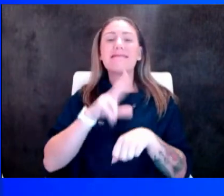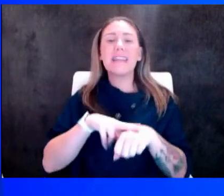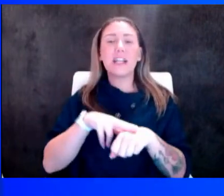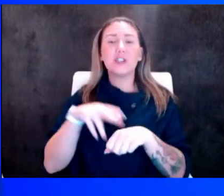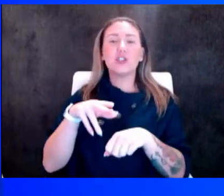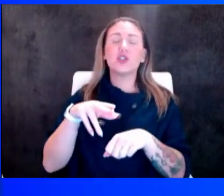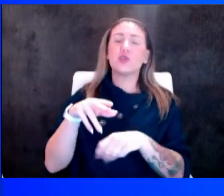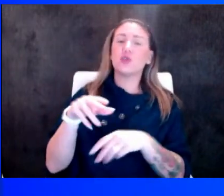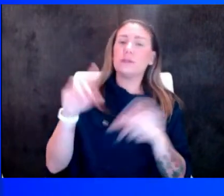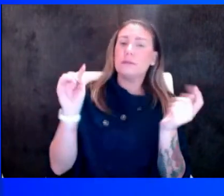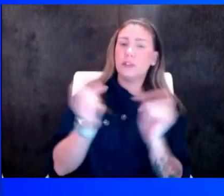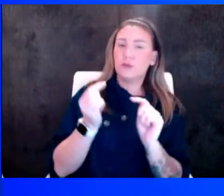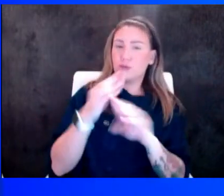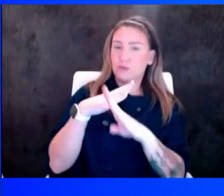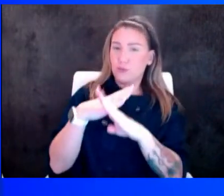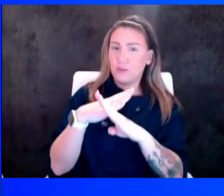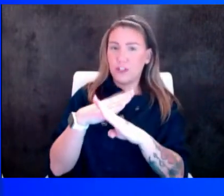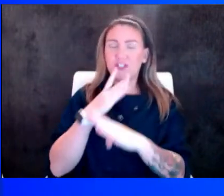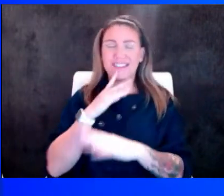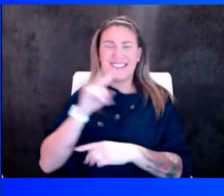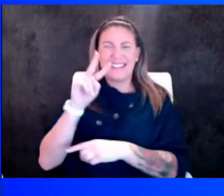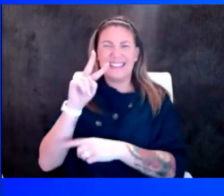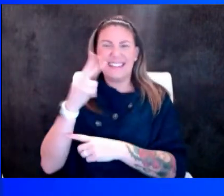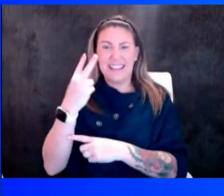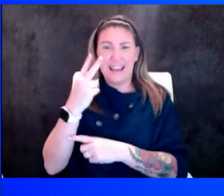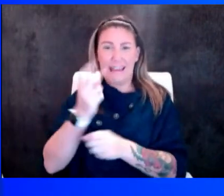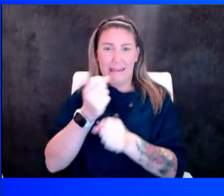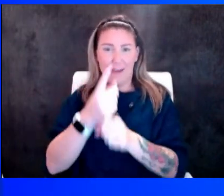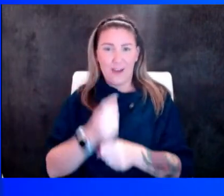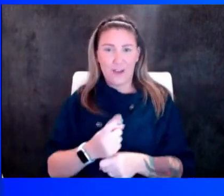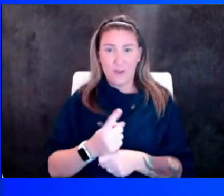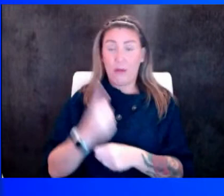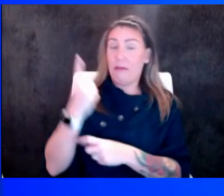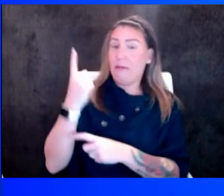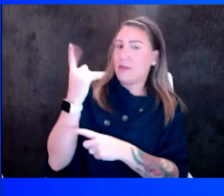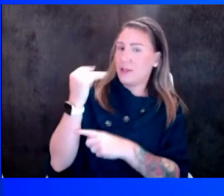annual event. Last year was our first year, and it was great, but it's even bigger this year.